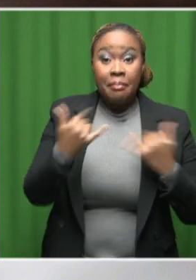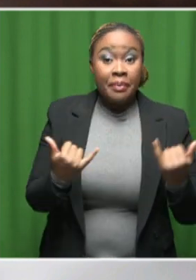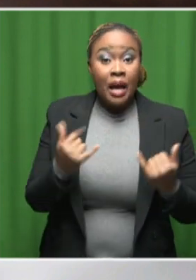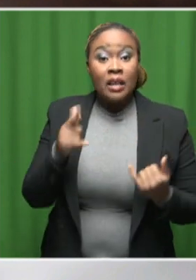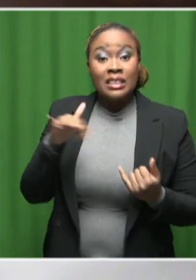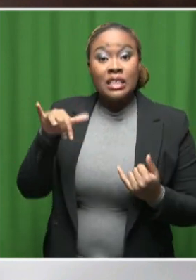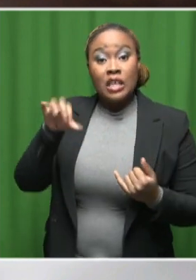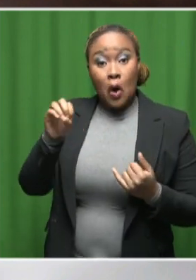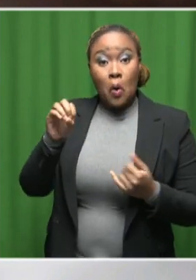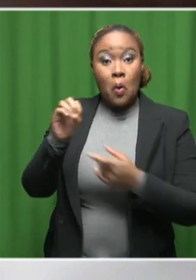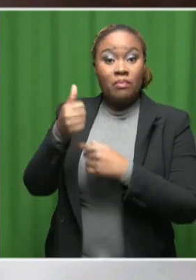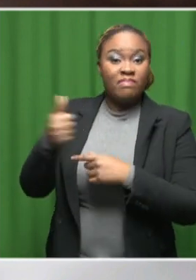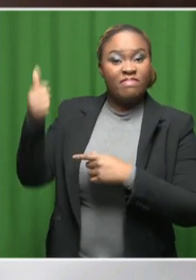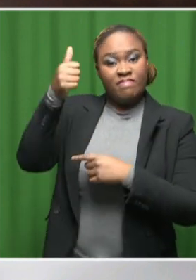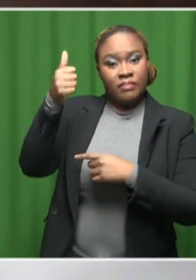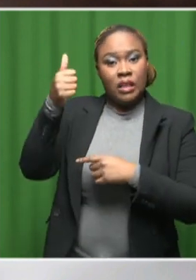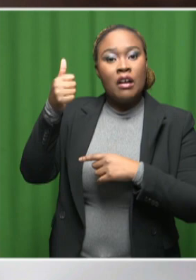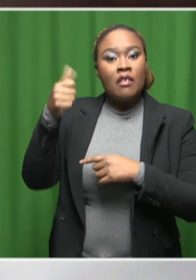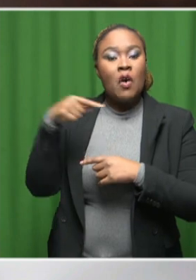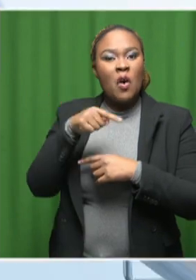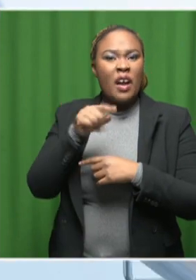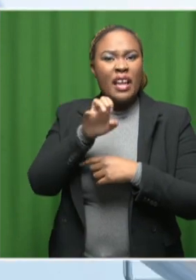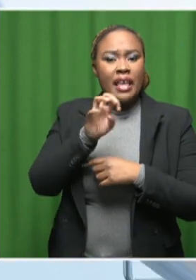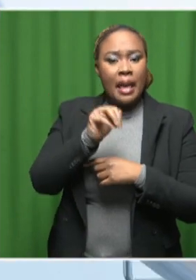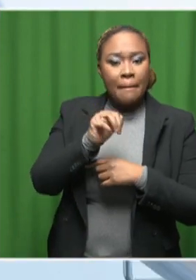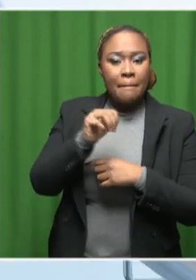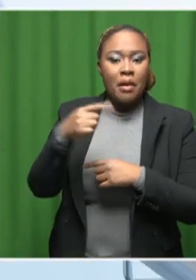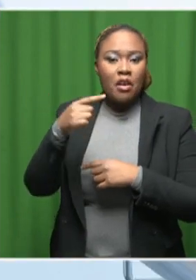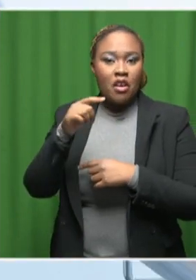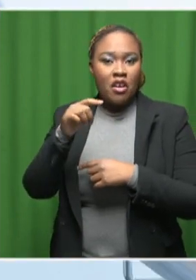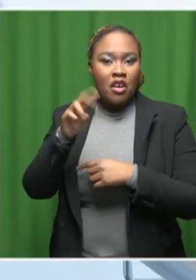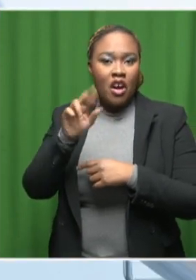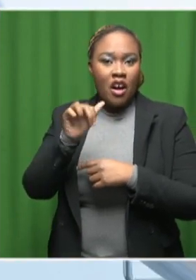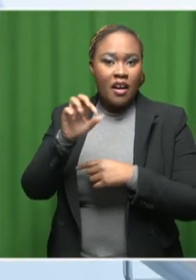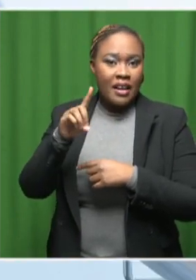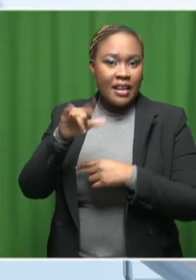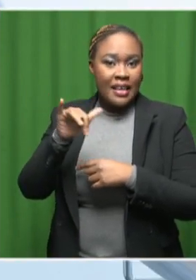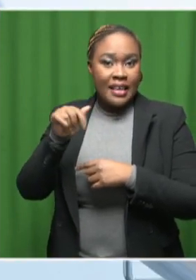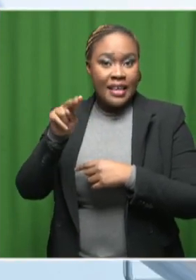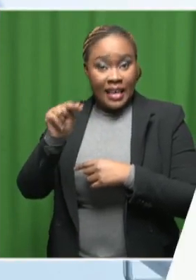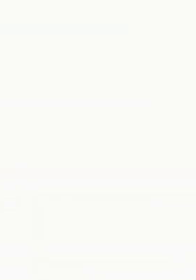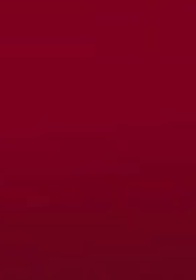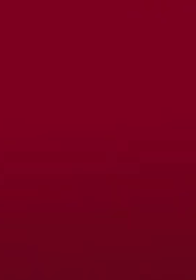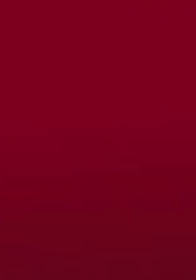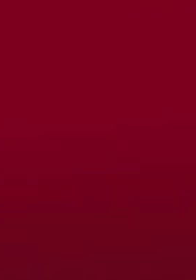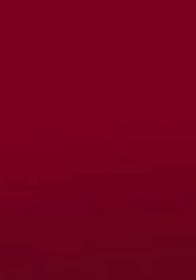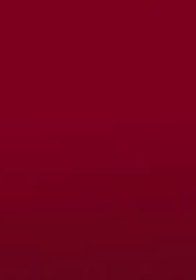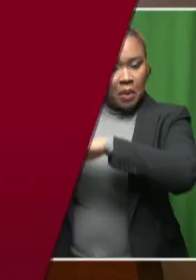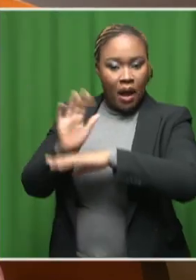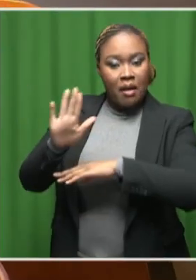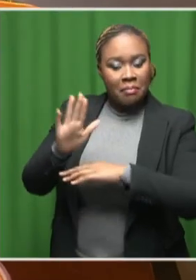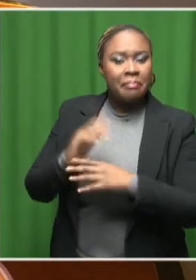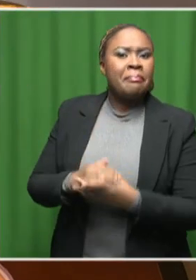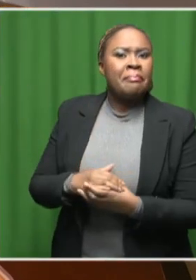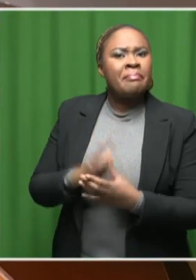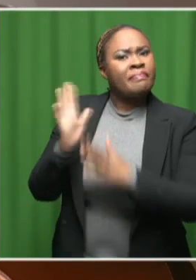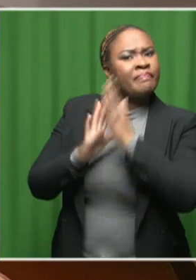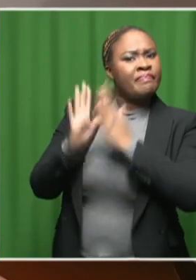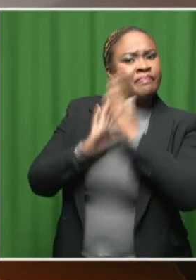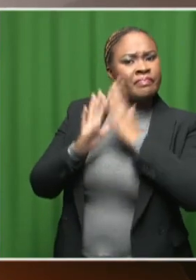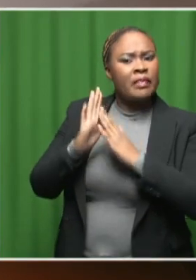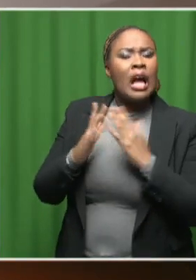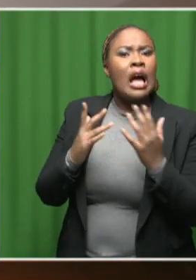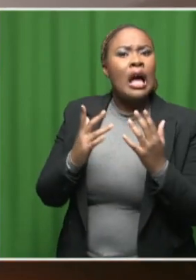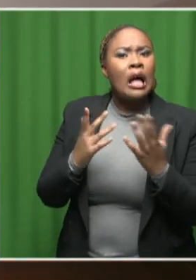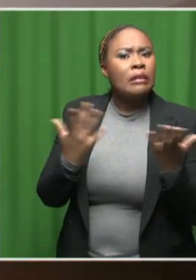and joins us now in studio to talk more about this. Dr. Khan, a very good morning to you. Welcome to Morning Live. I mean, what are some of the common